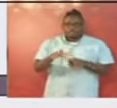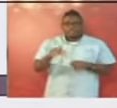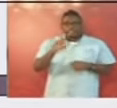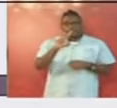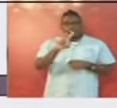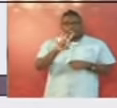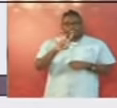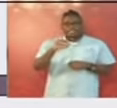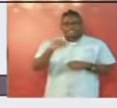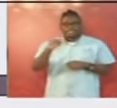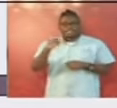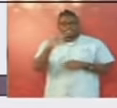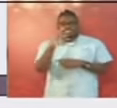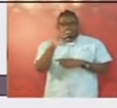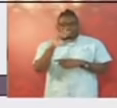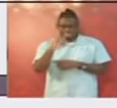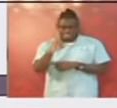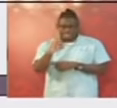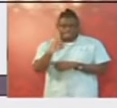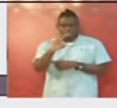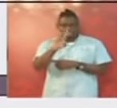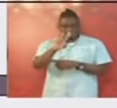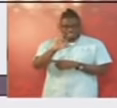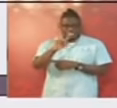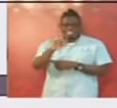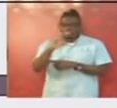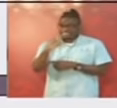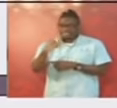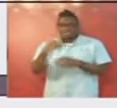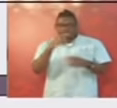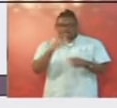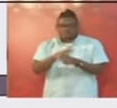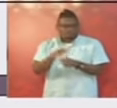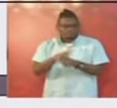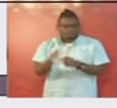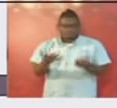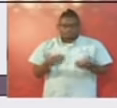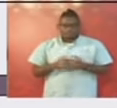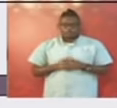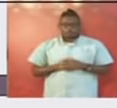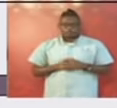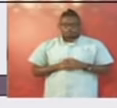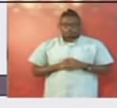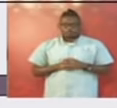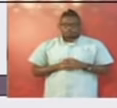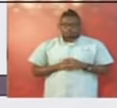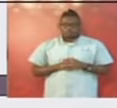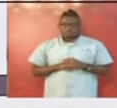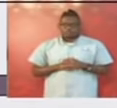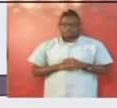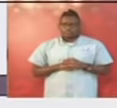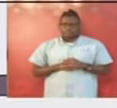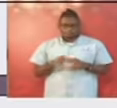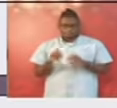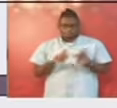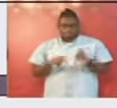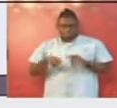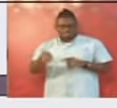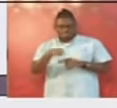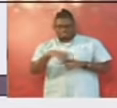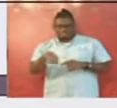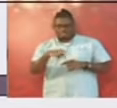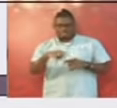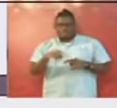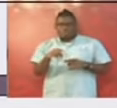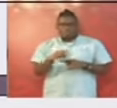burner since the start of the COVID-19 pandemic. And it seems a bit of a paradox that people in the West Indies would have a